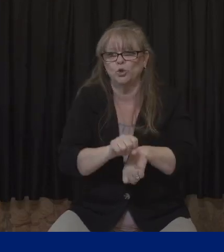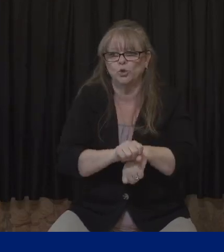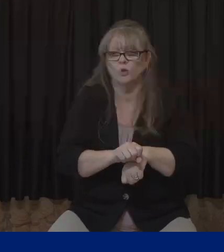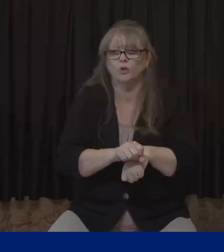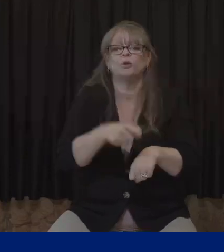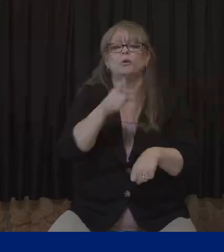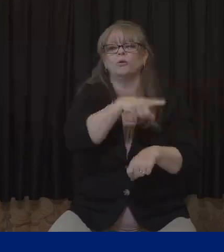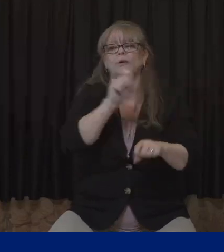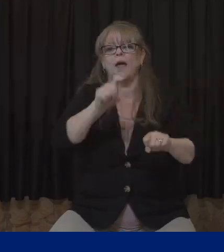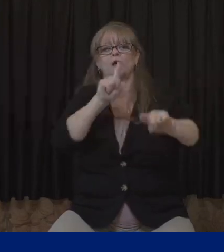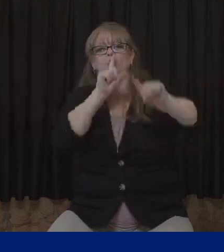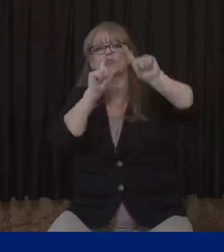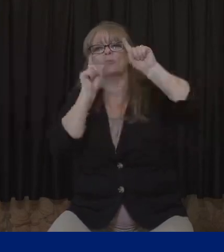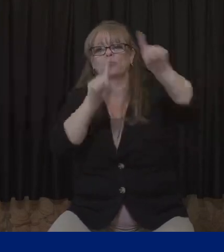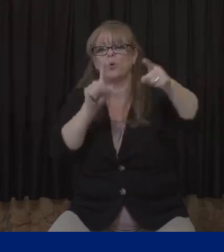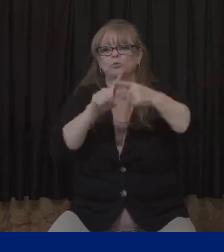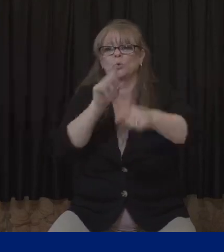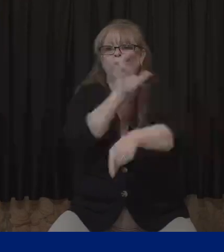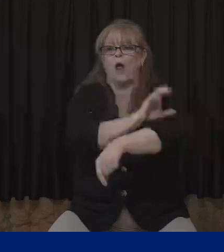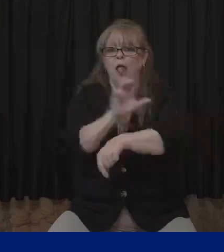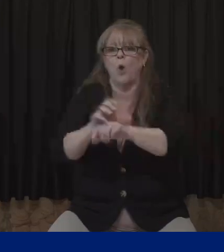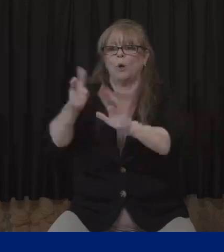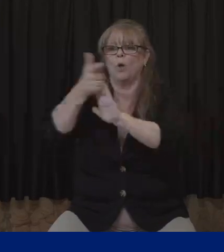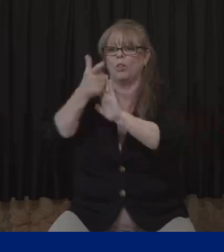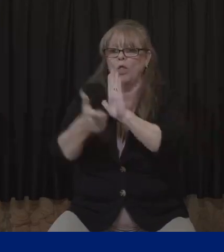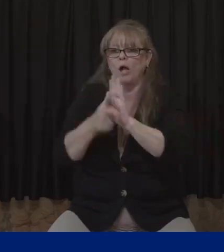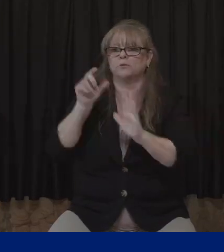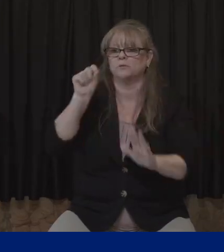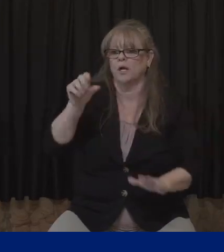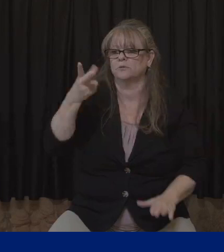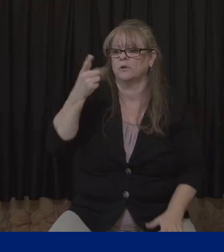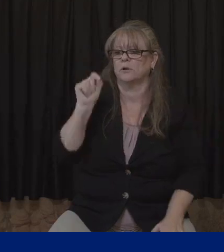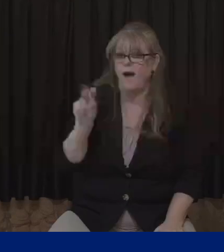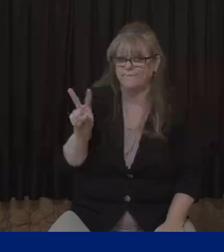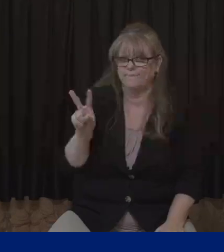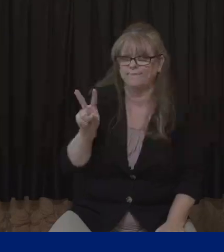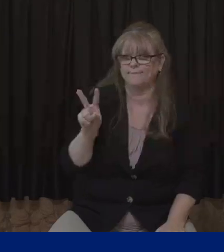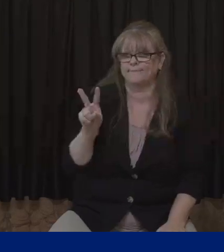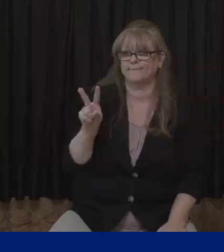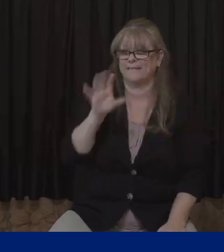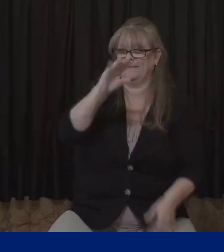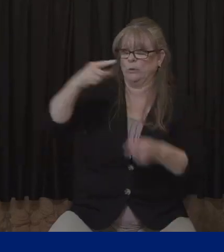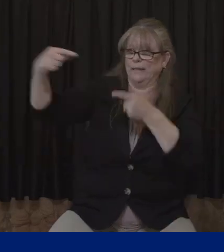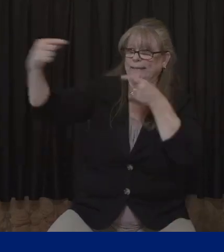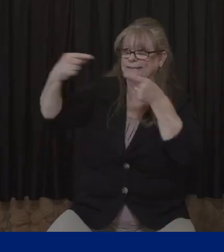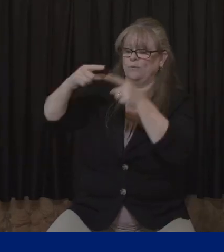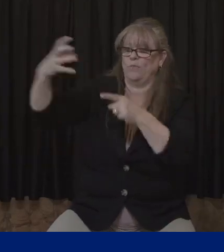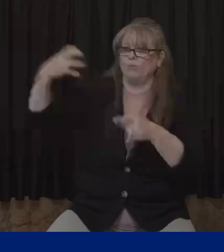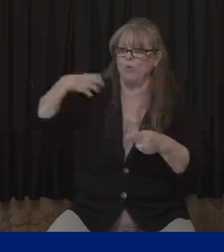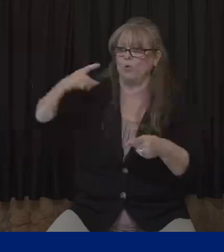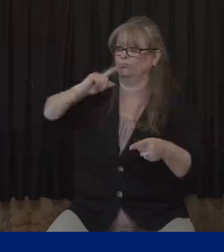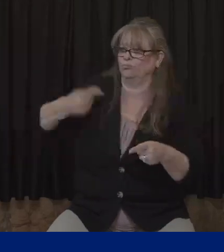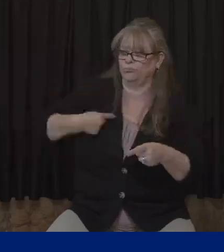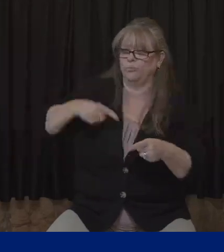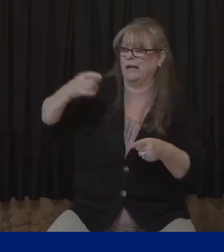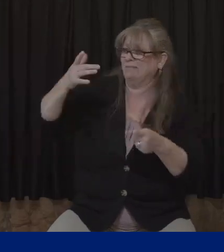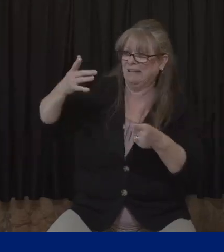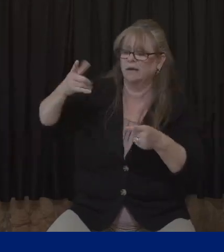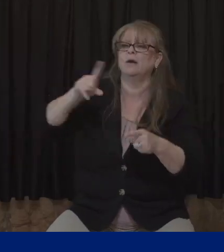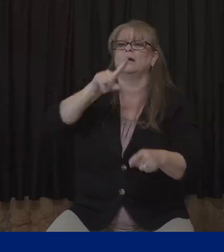coloradolaborlaw.gov. Second question we get asked a lot, my workplace wants me to come back, but with schools closed, I don't have